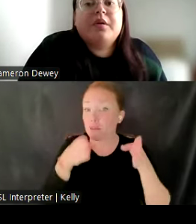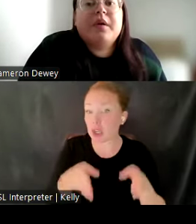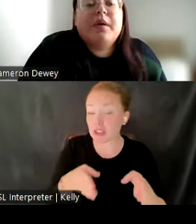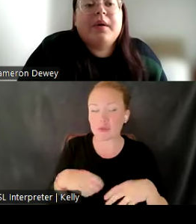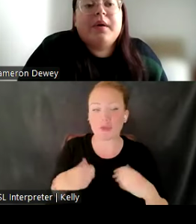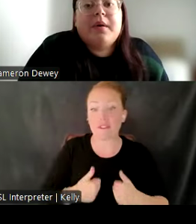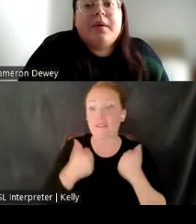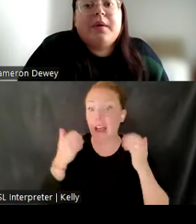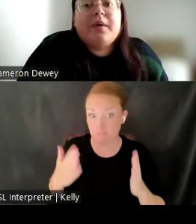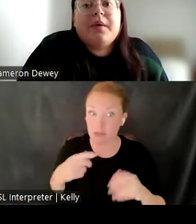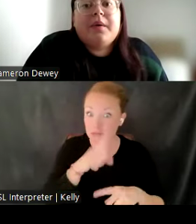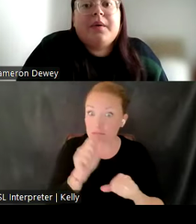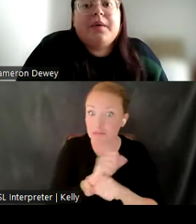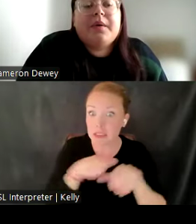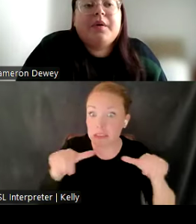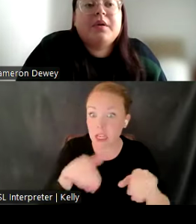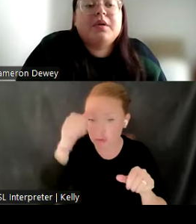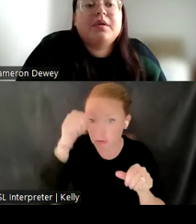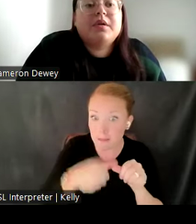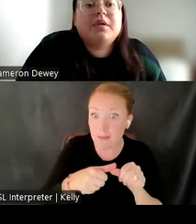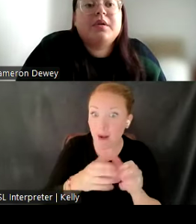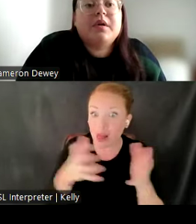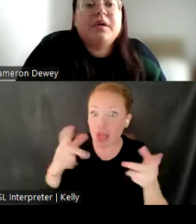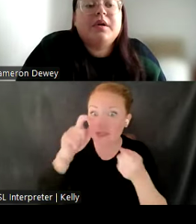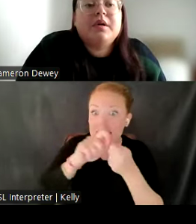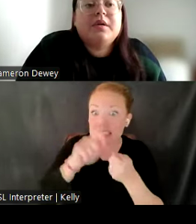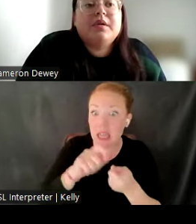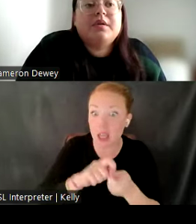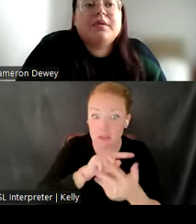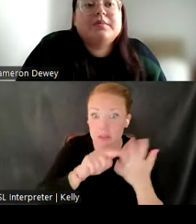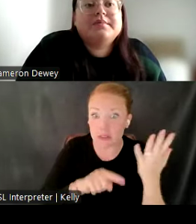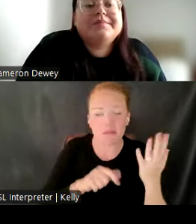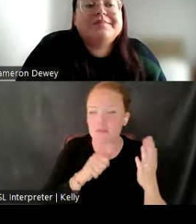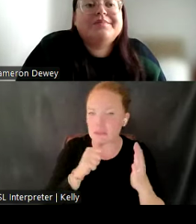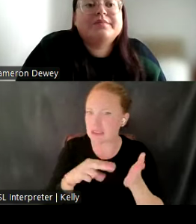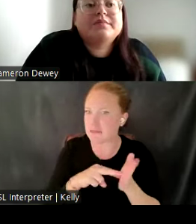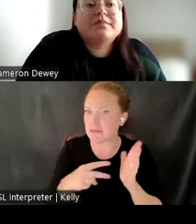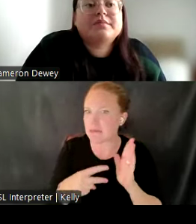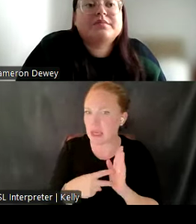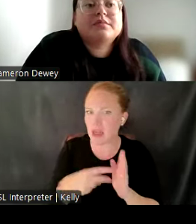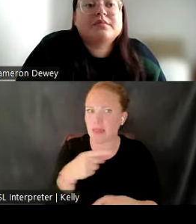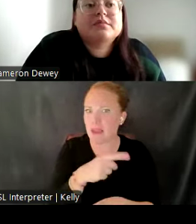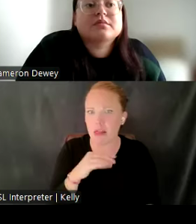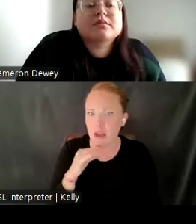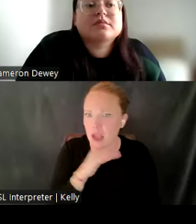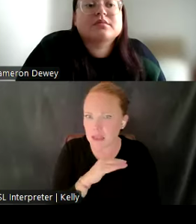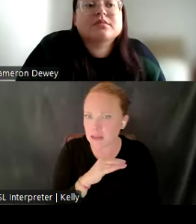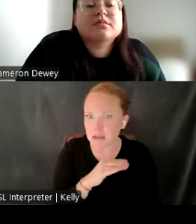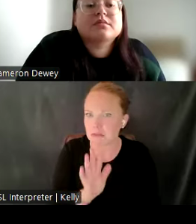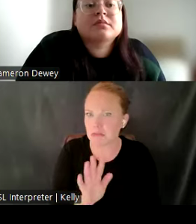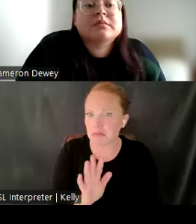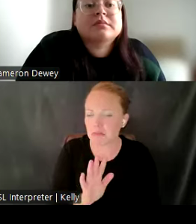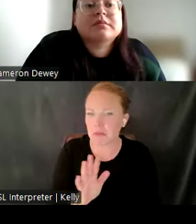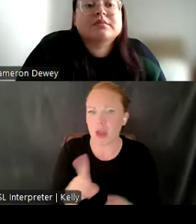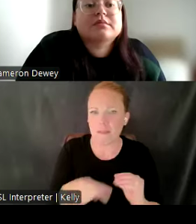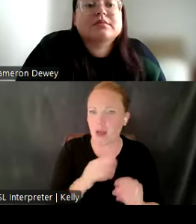say, does remember a lot of details, that does not equate to them being dishonest about